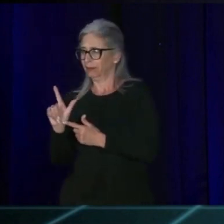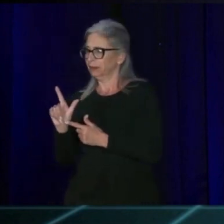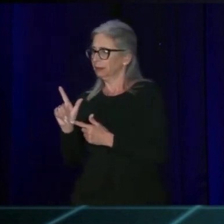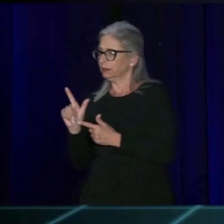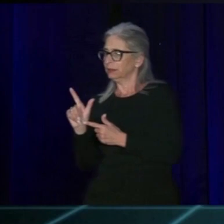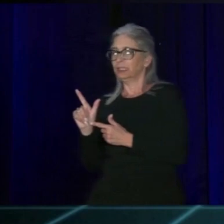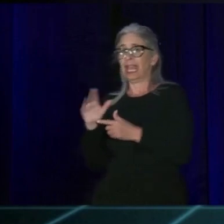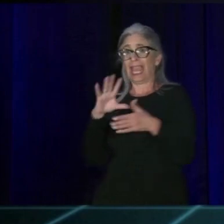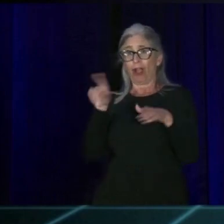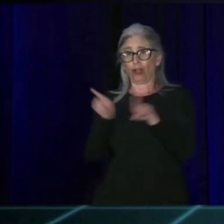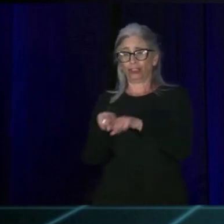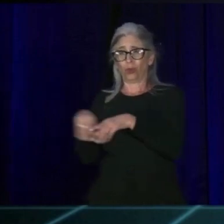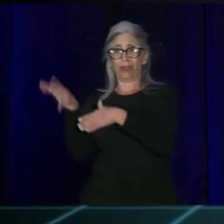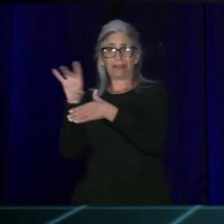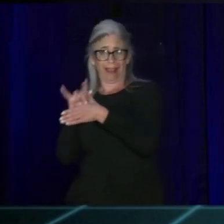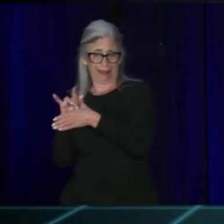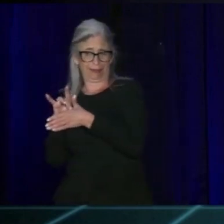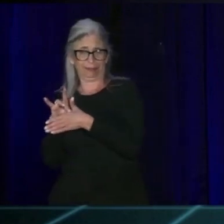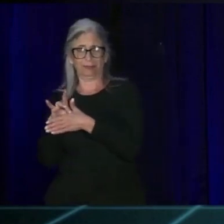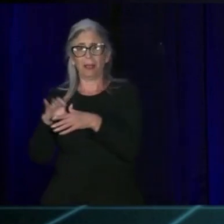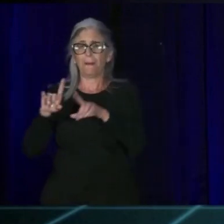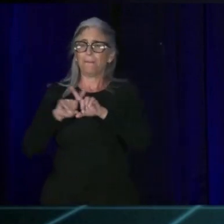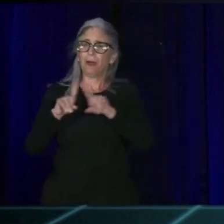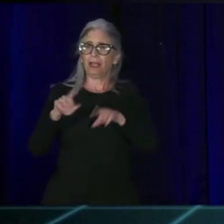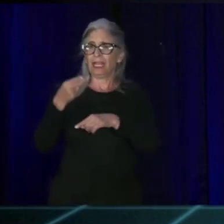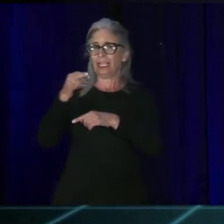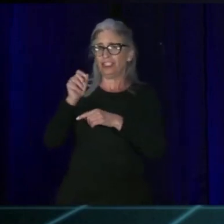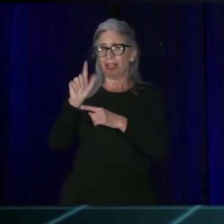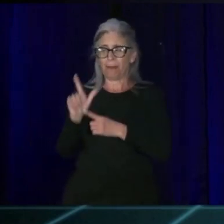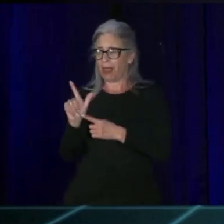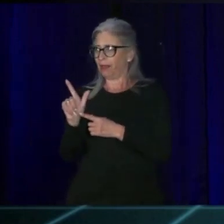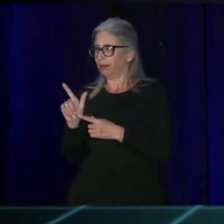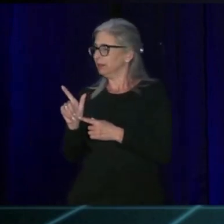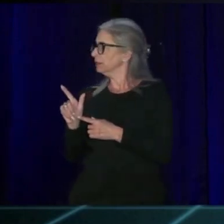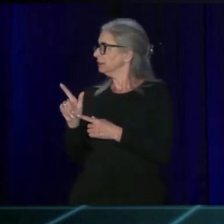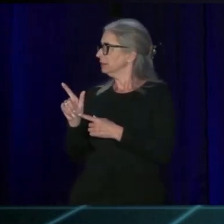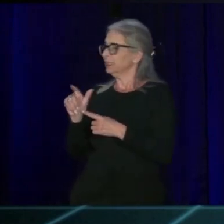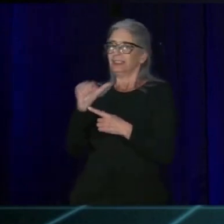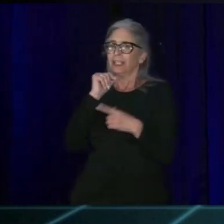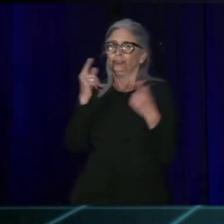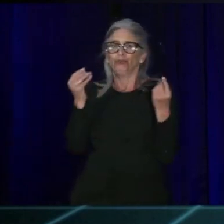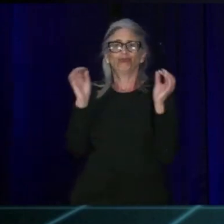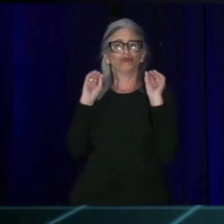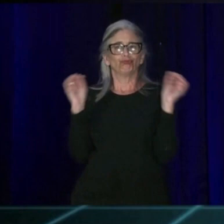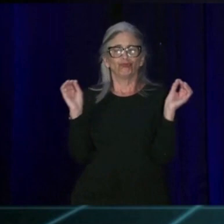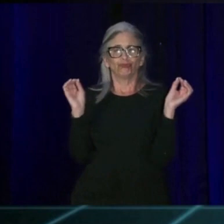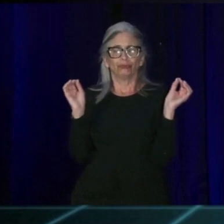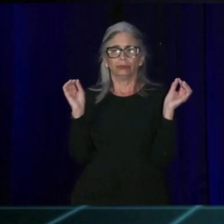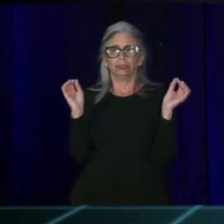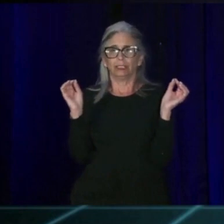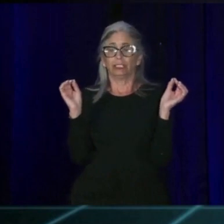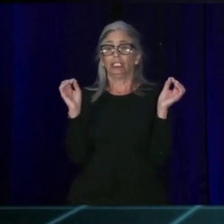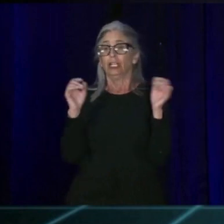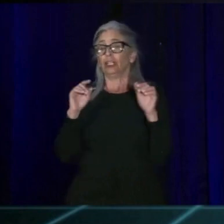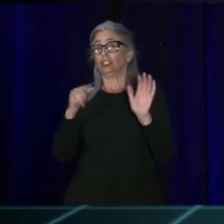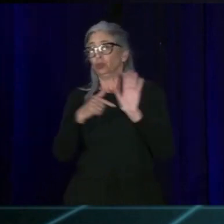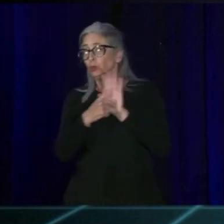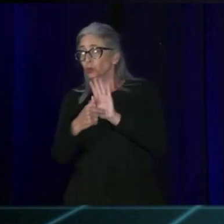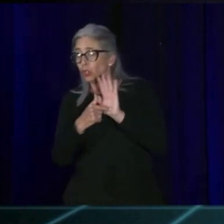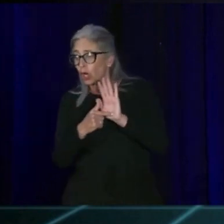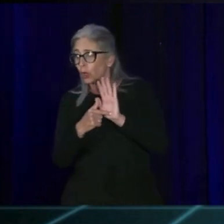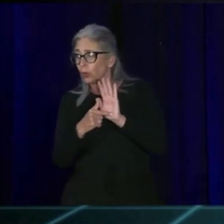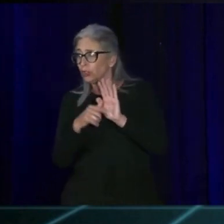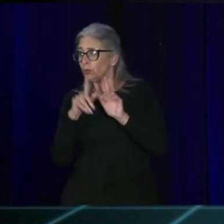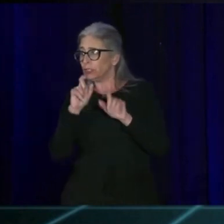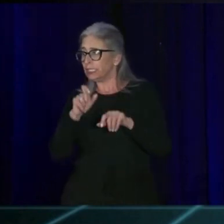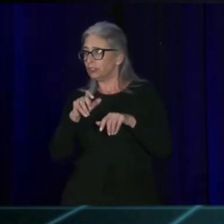contents. But on its own, HTML is just a long piece of text. It doesn't do anything. So in order to display something, browser needs to parse it.